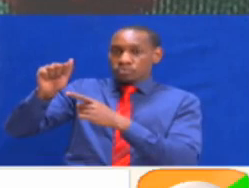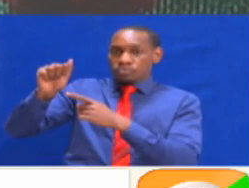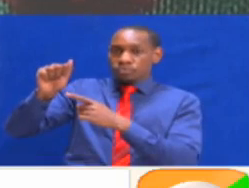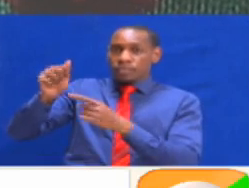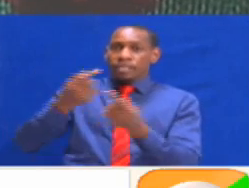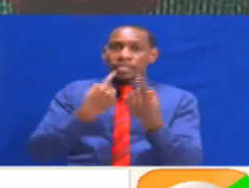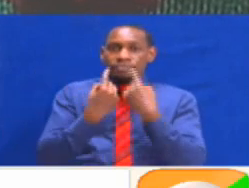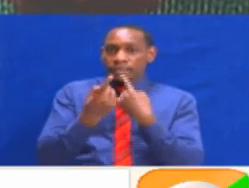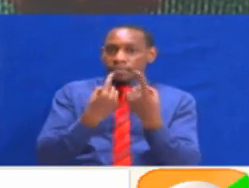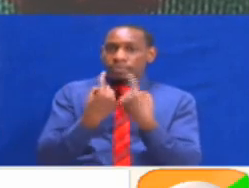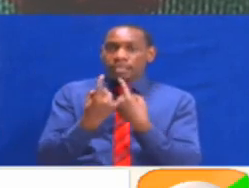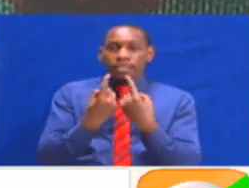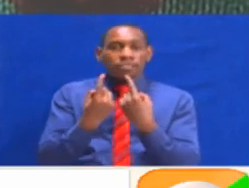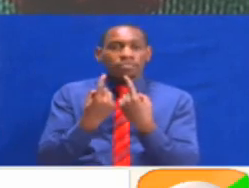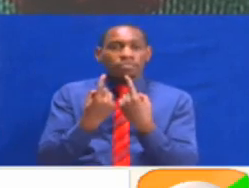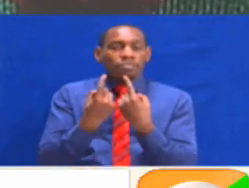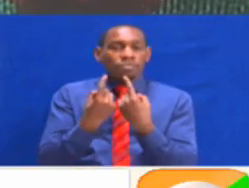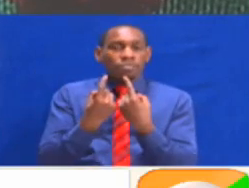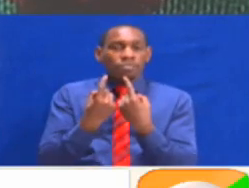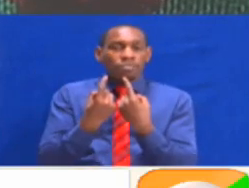he was speaking